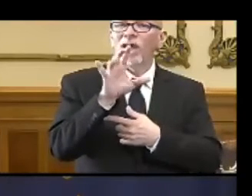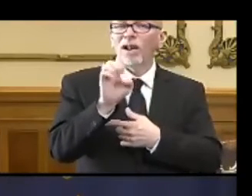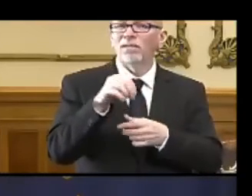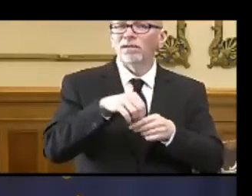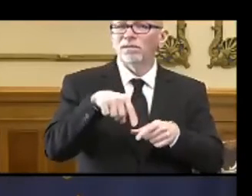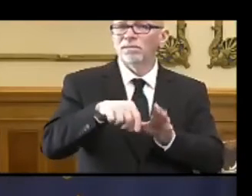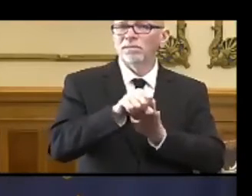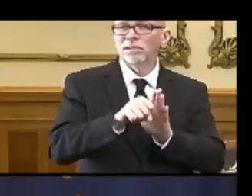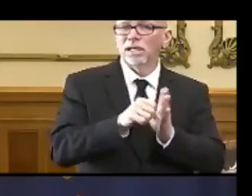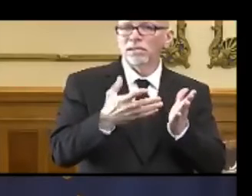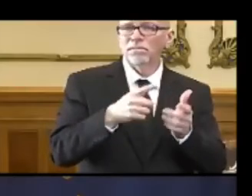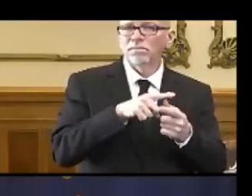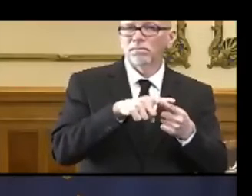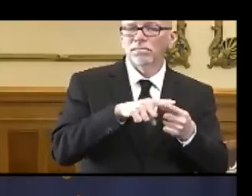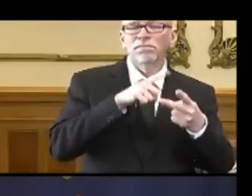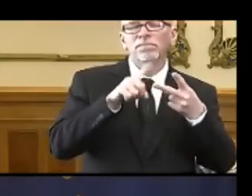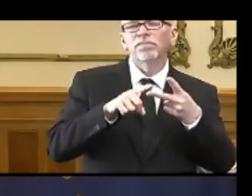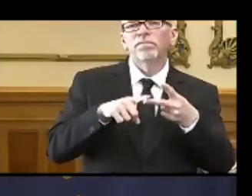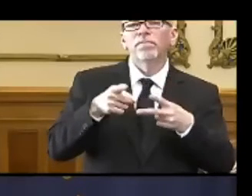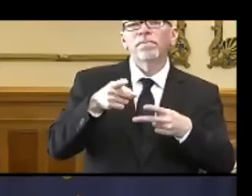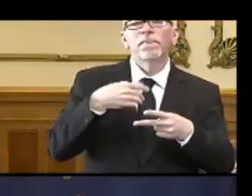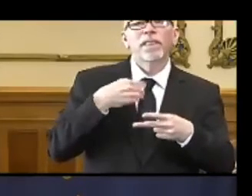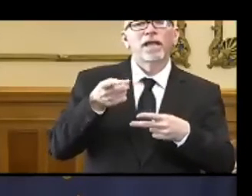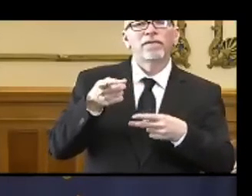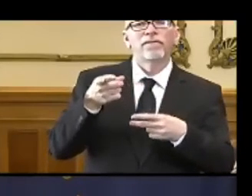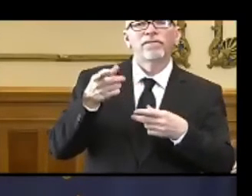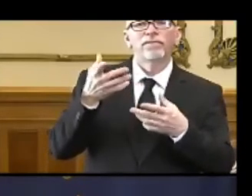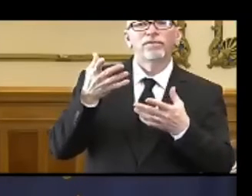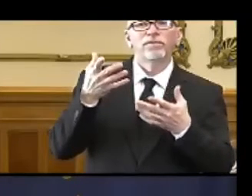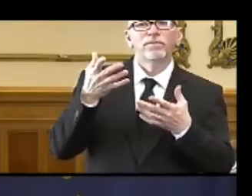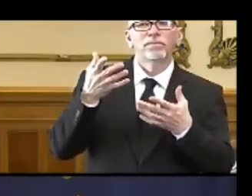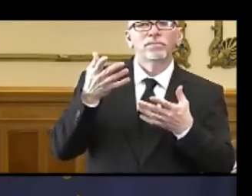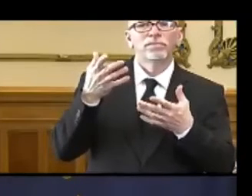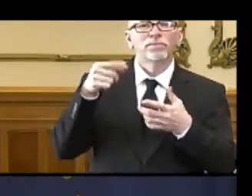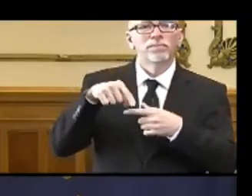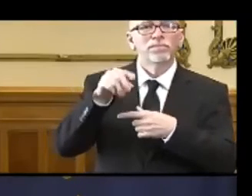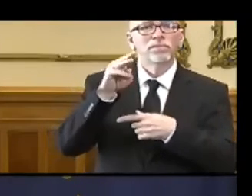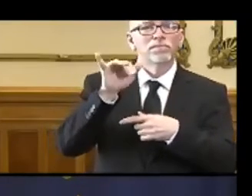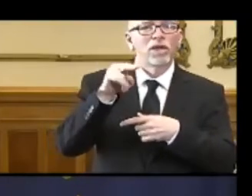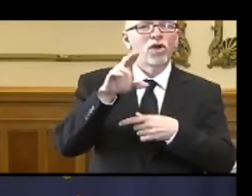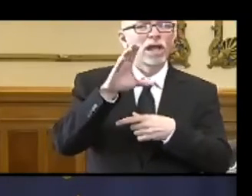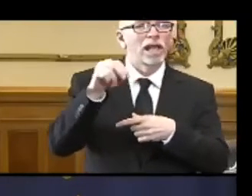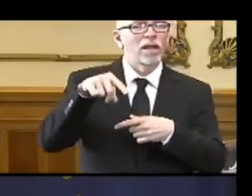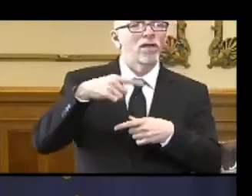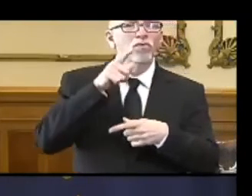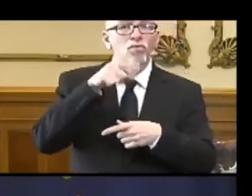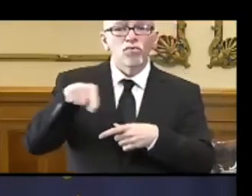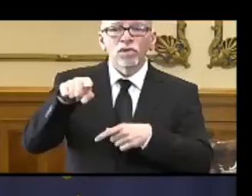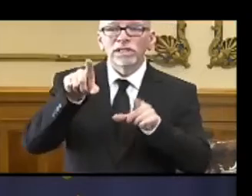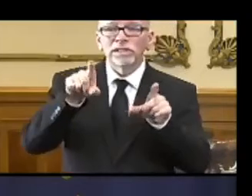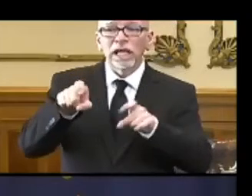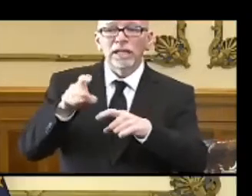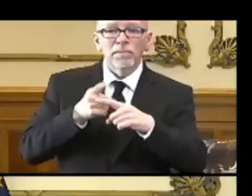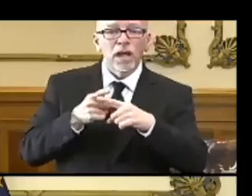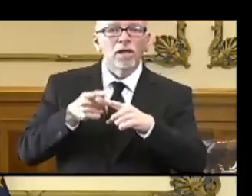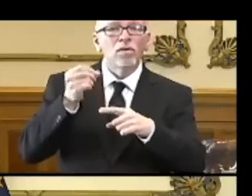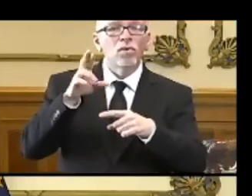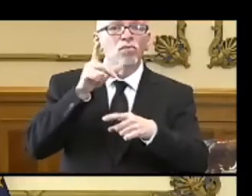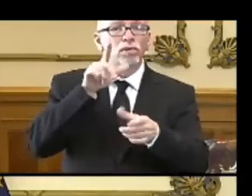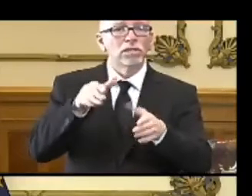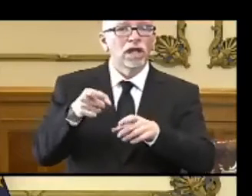Second question, do we have a race breakdown for Marion County for those who have tested positive or who have